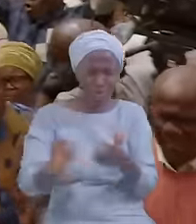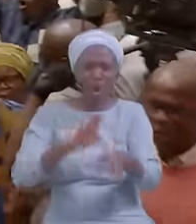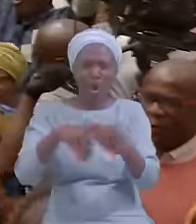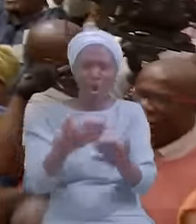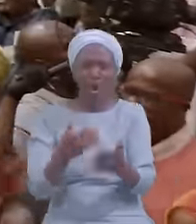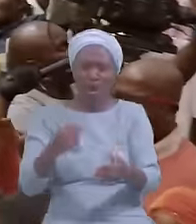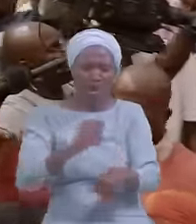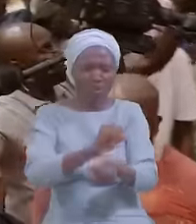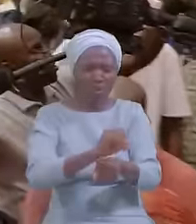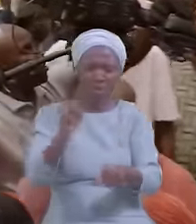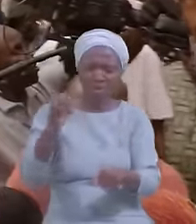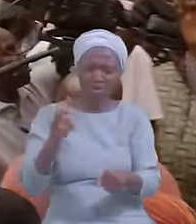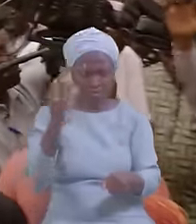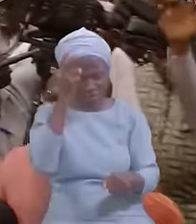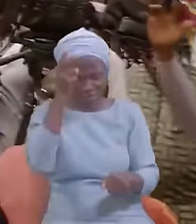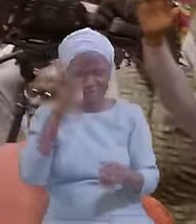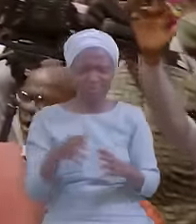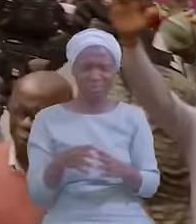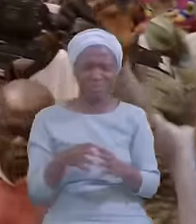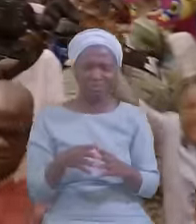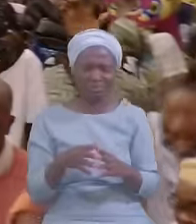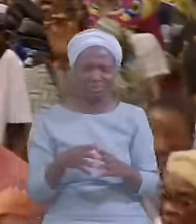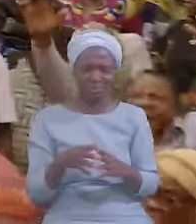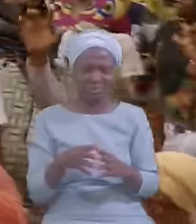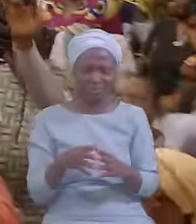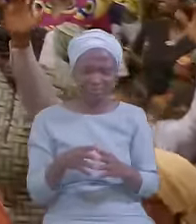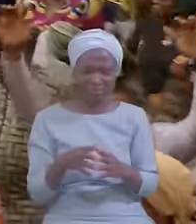the works of the devil.